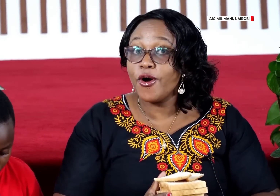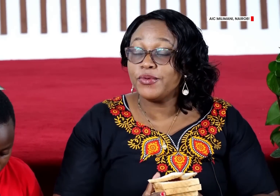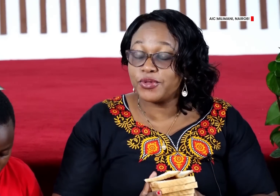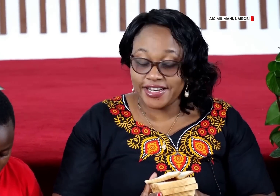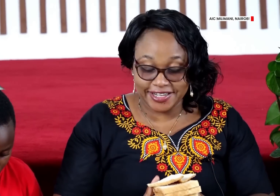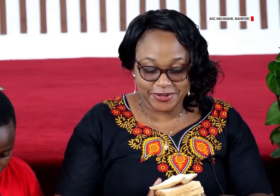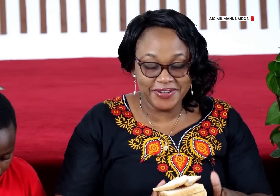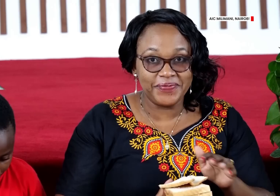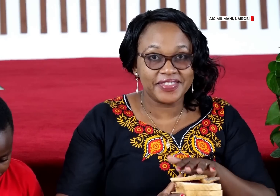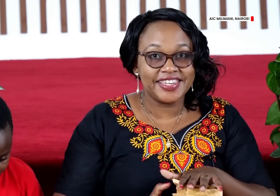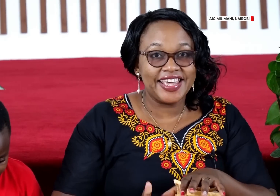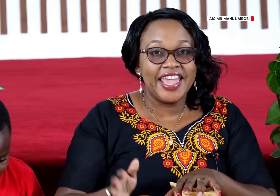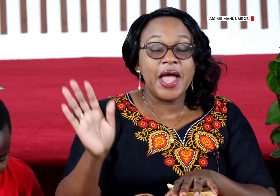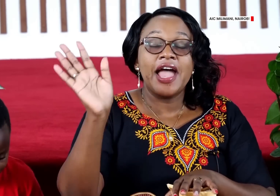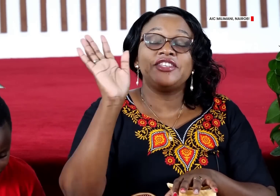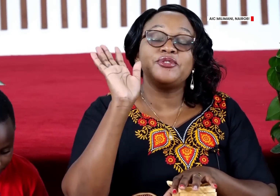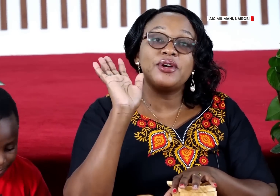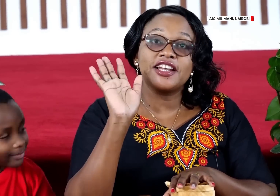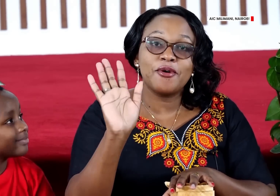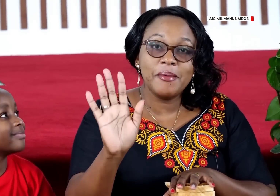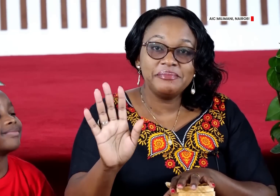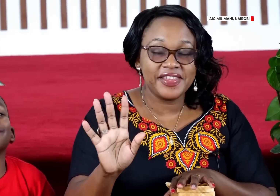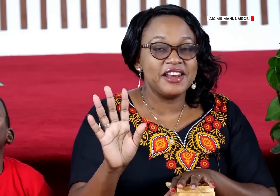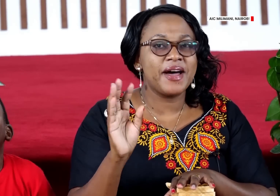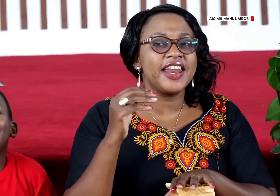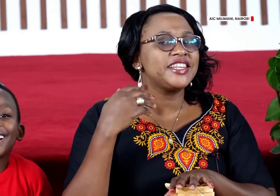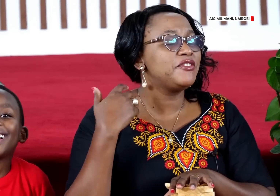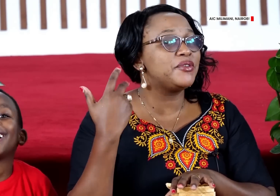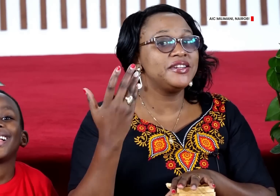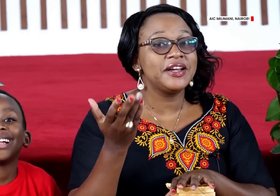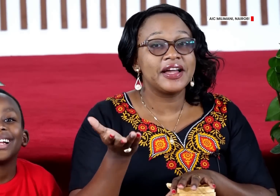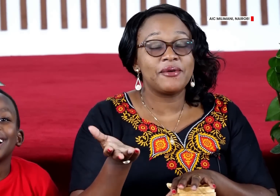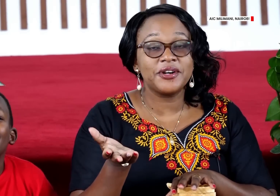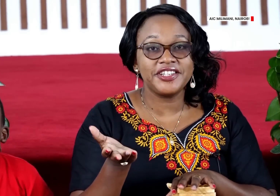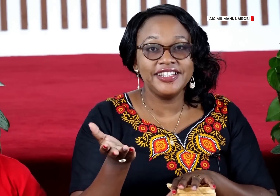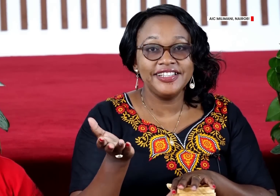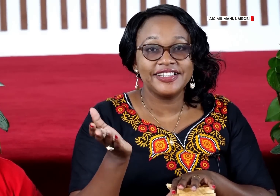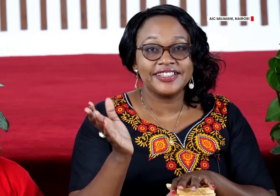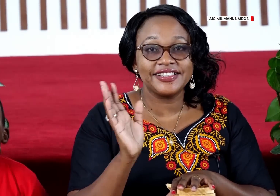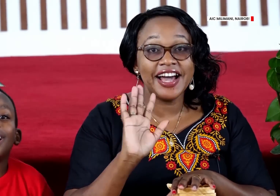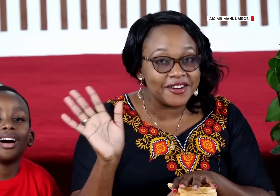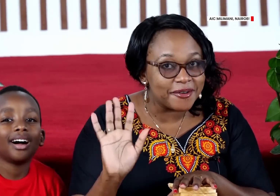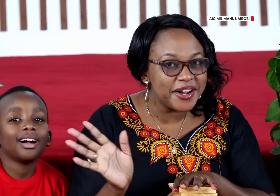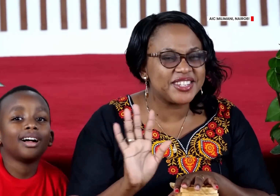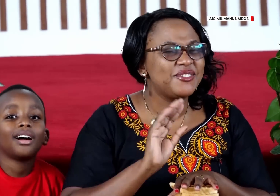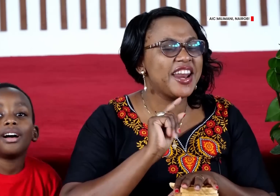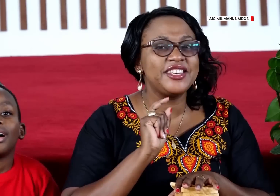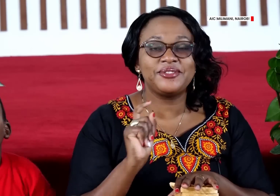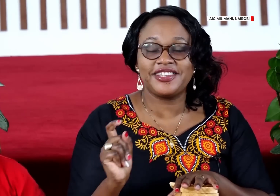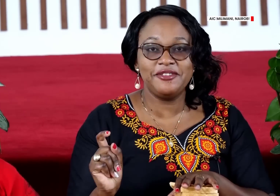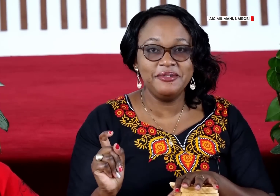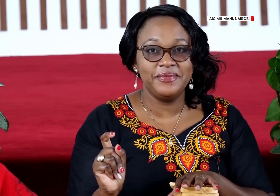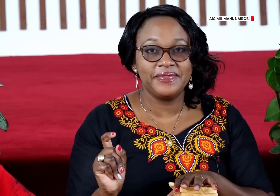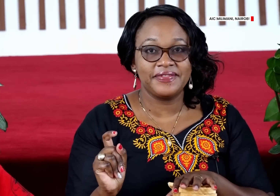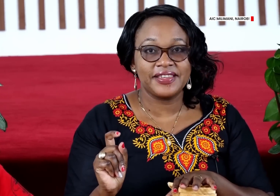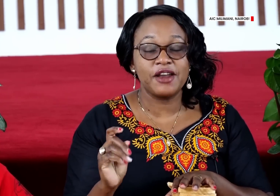we go to that lesson, children at home and parents, everybody watching, hello, it's so nice